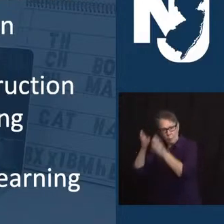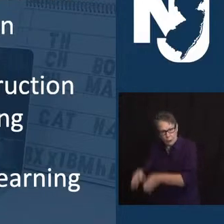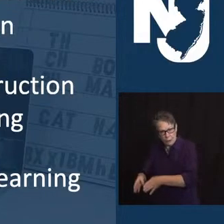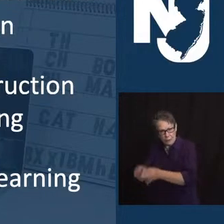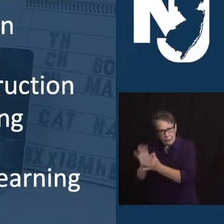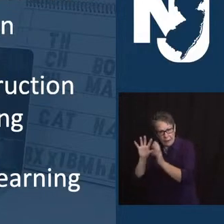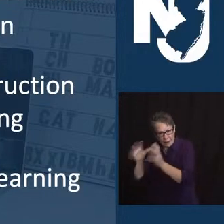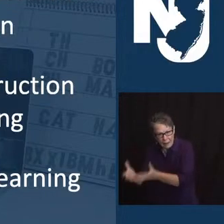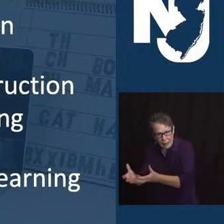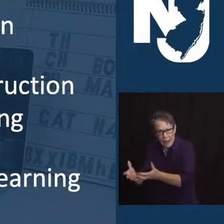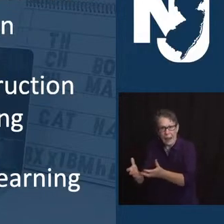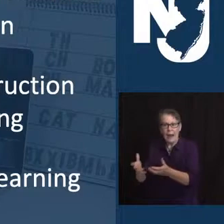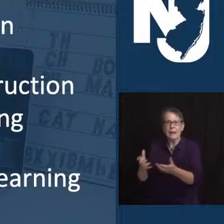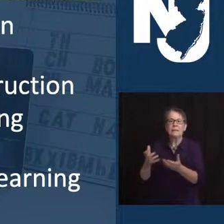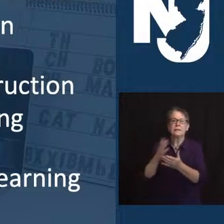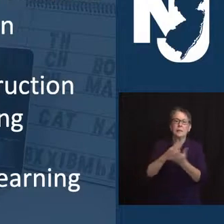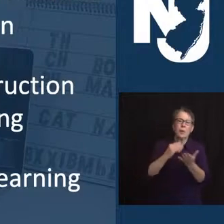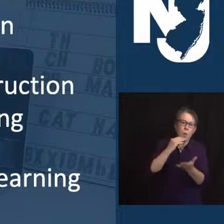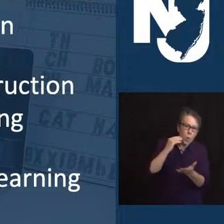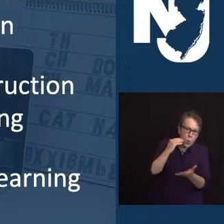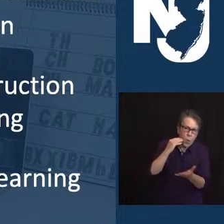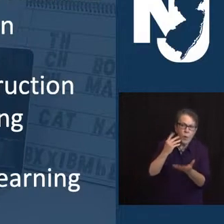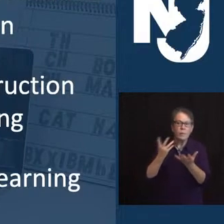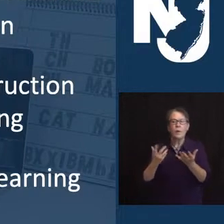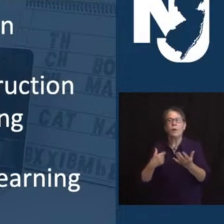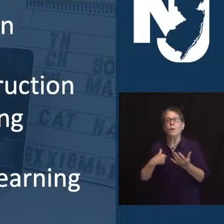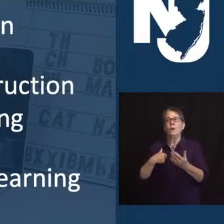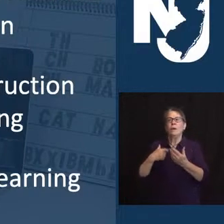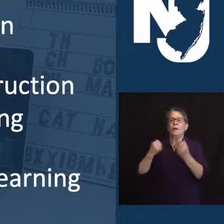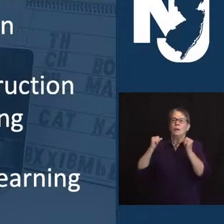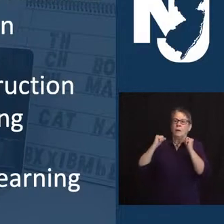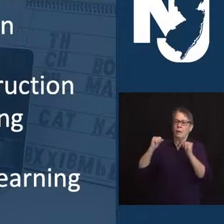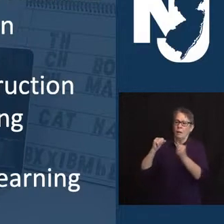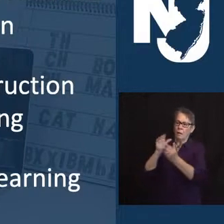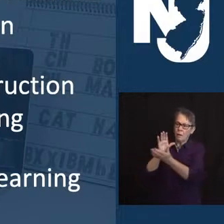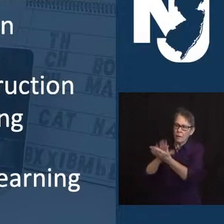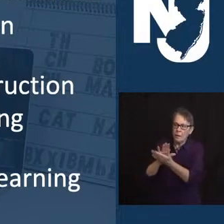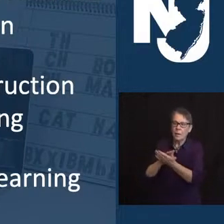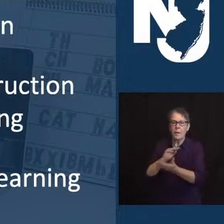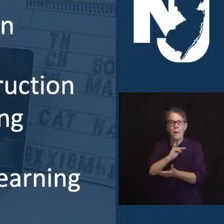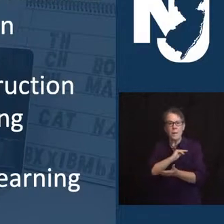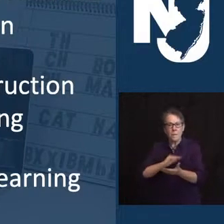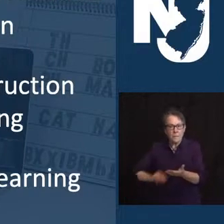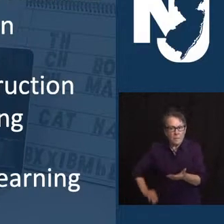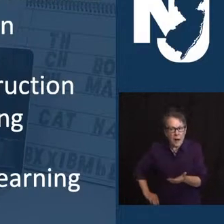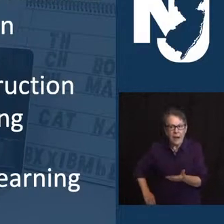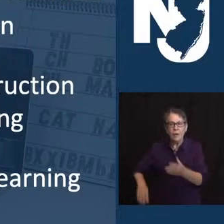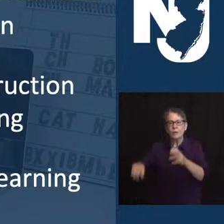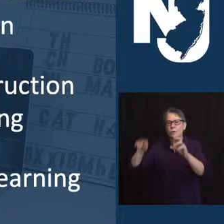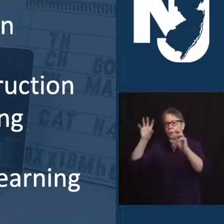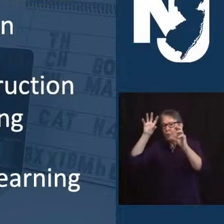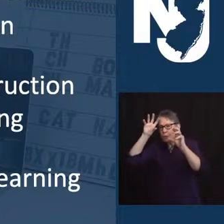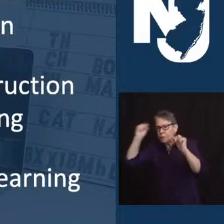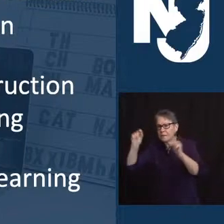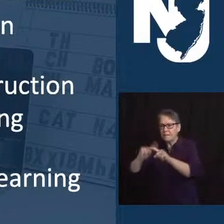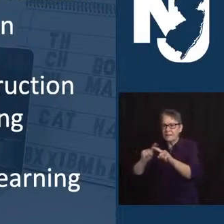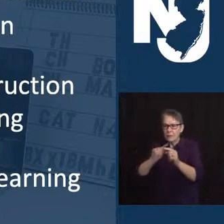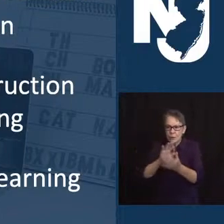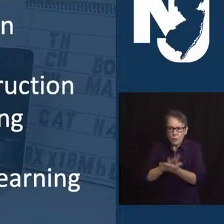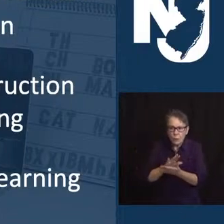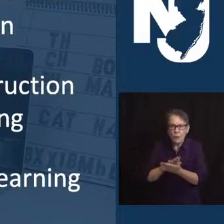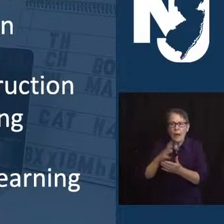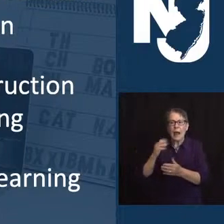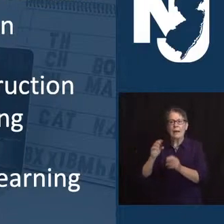I again applaud Newark Mayor Ras Baraka, Newark Superintendent of Schools Roger Leon, and Newark Teachers Union President